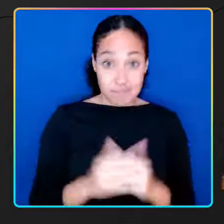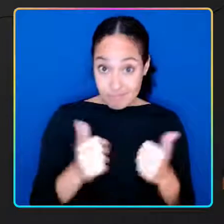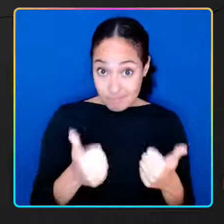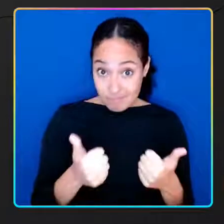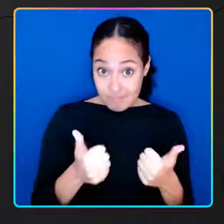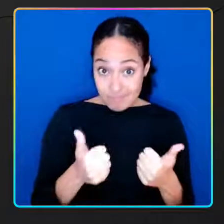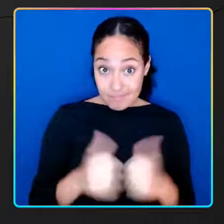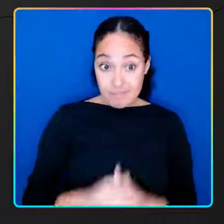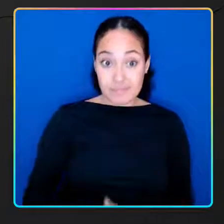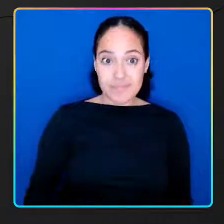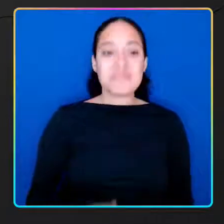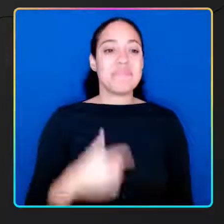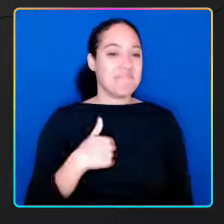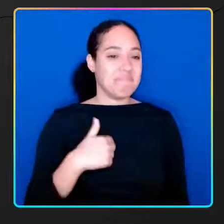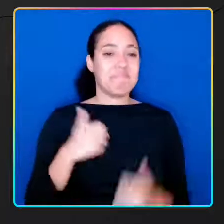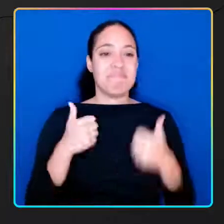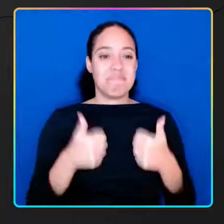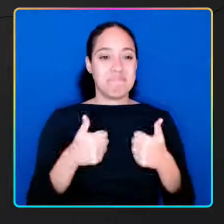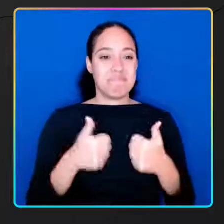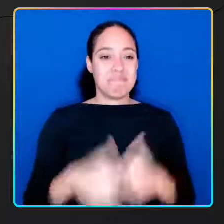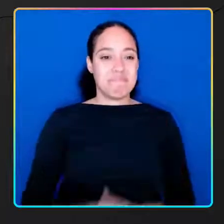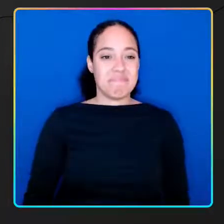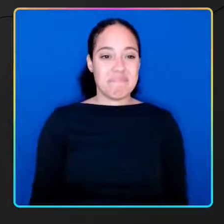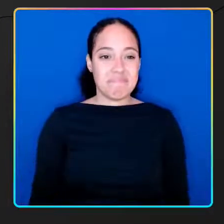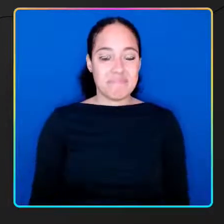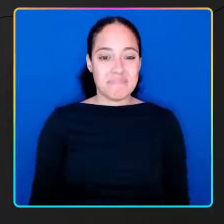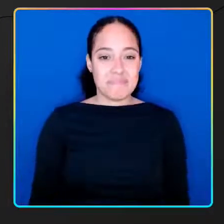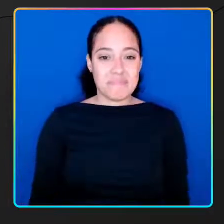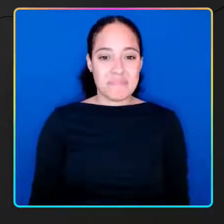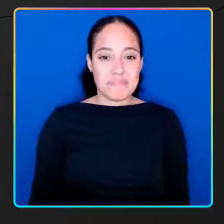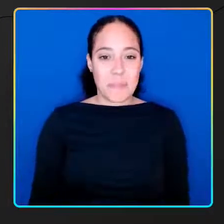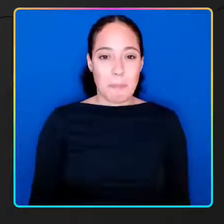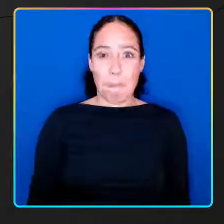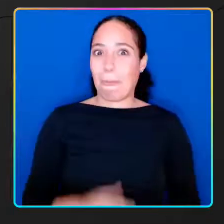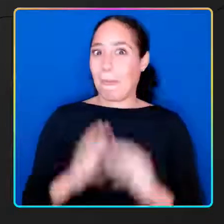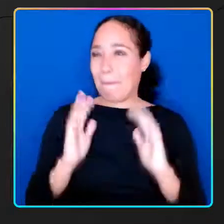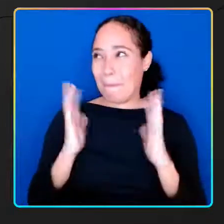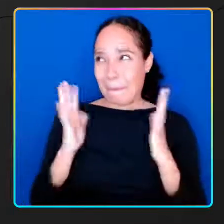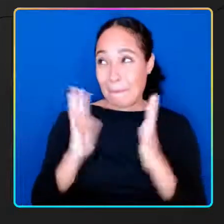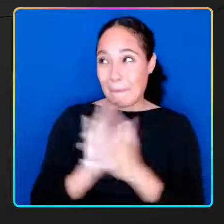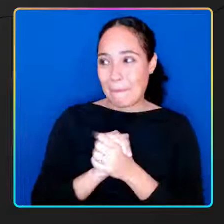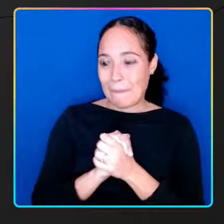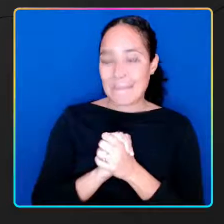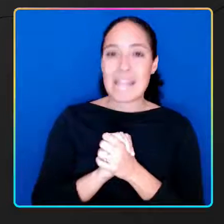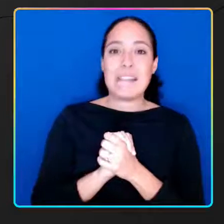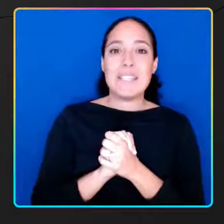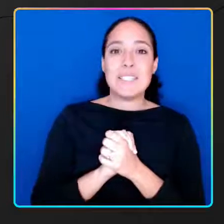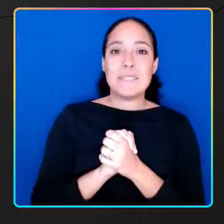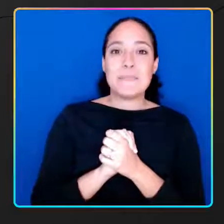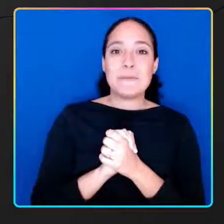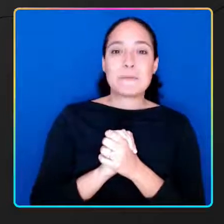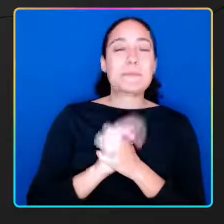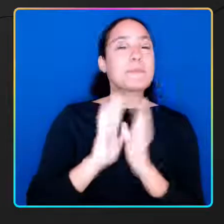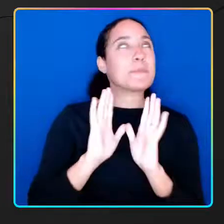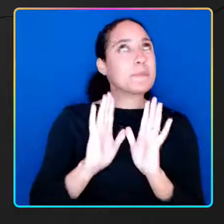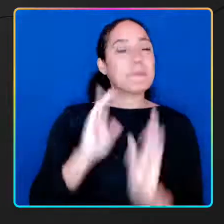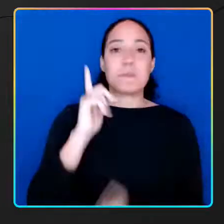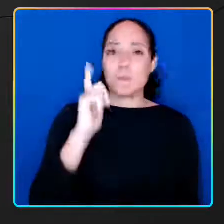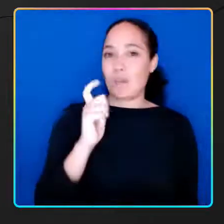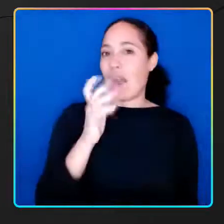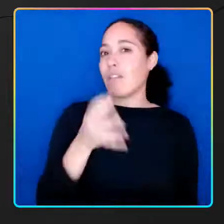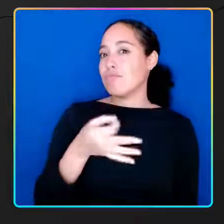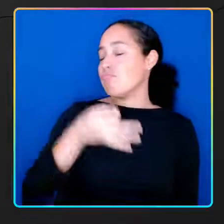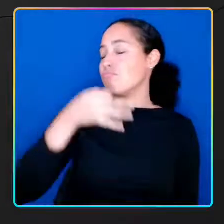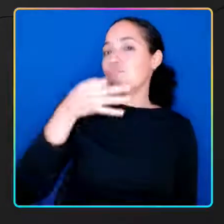I am ready. Go for it. Woohoo. Okay. We'll start with a fairly